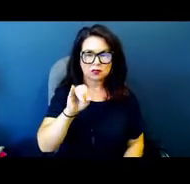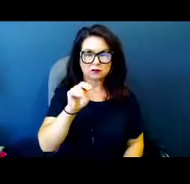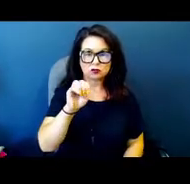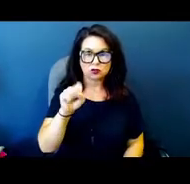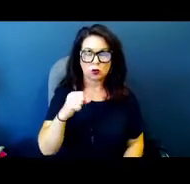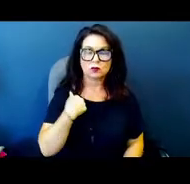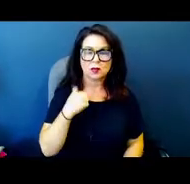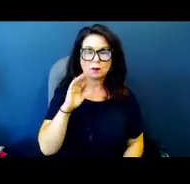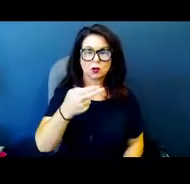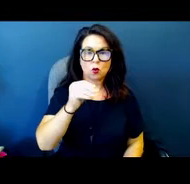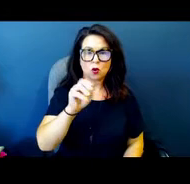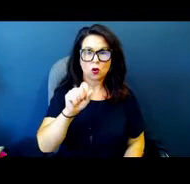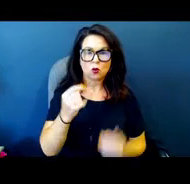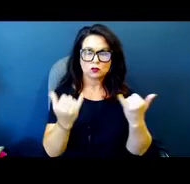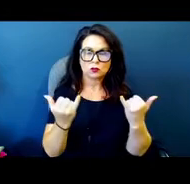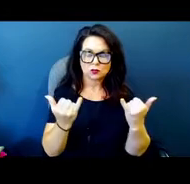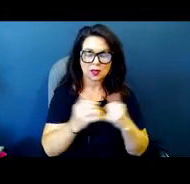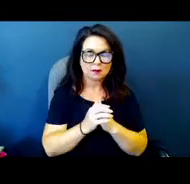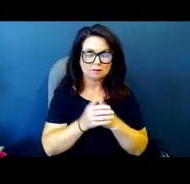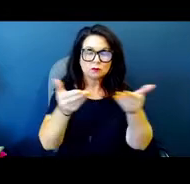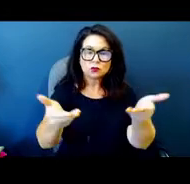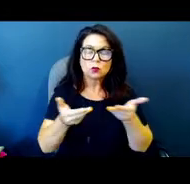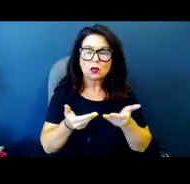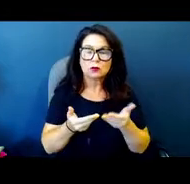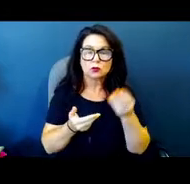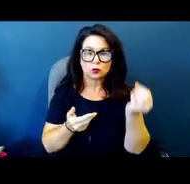to Monday, ABILITyx Talk with